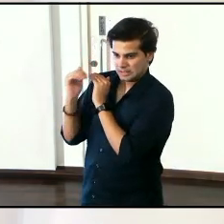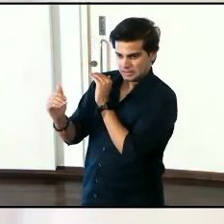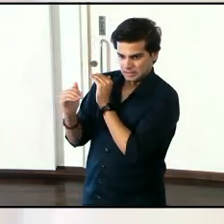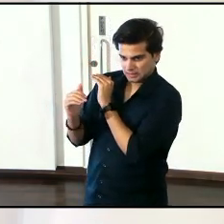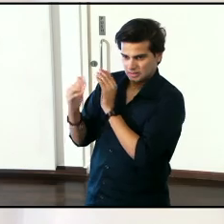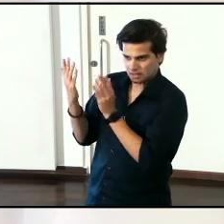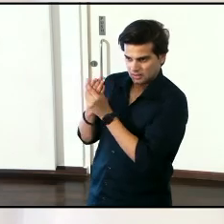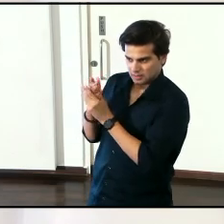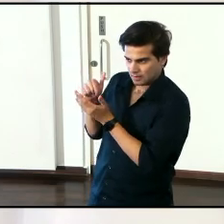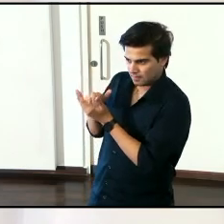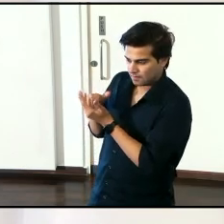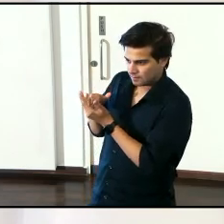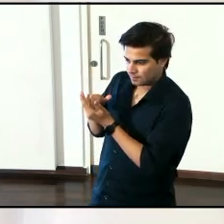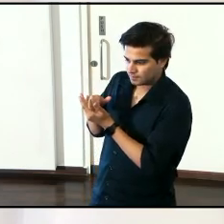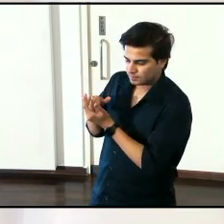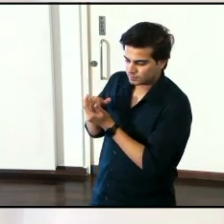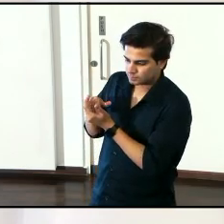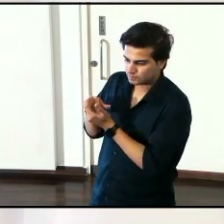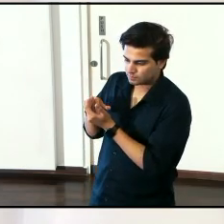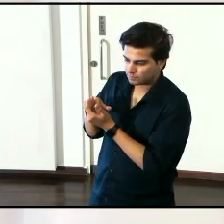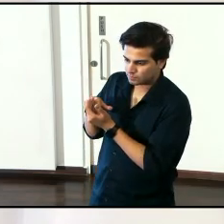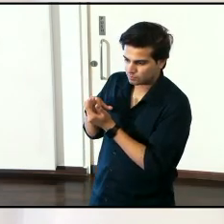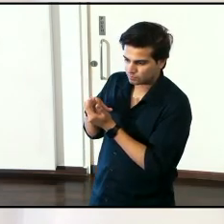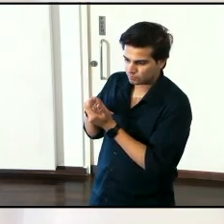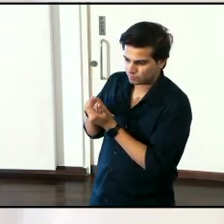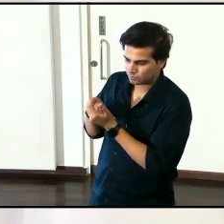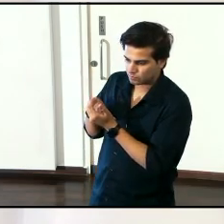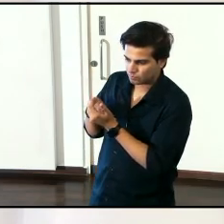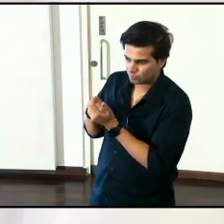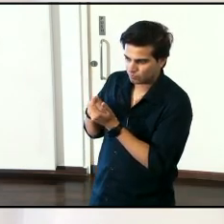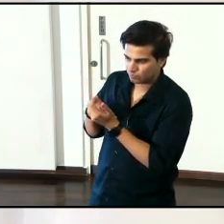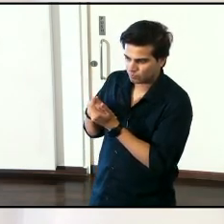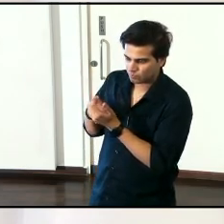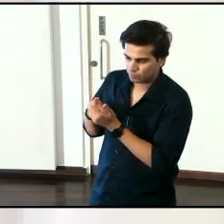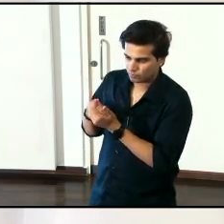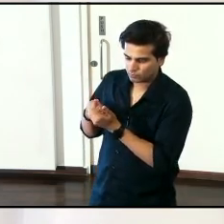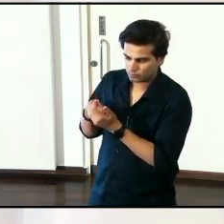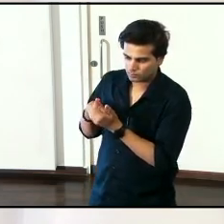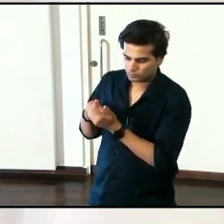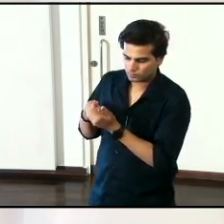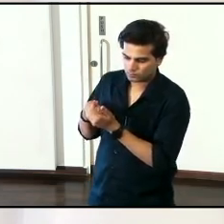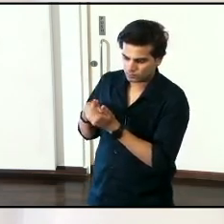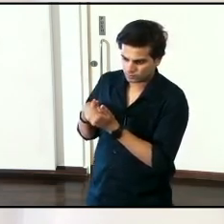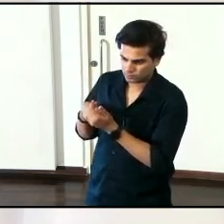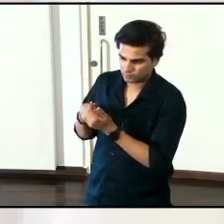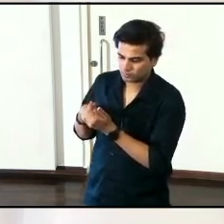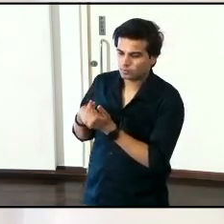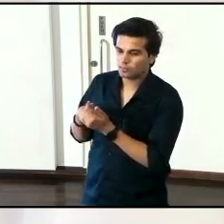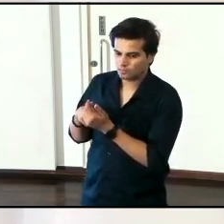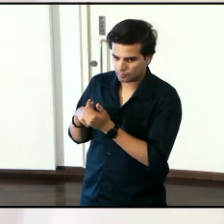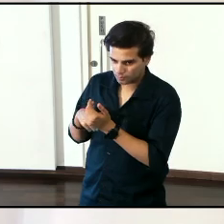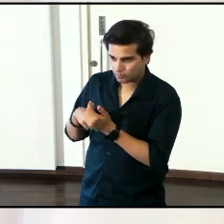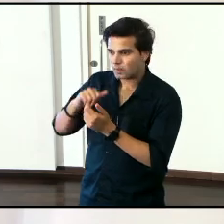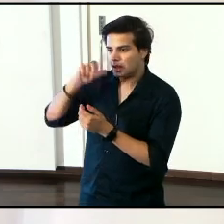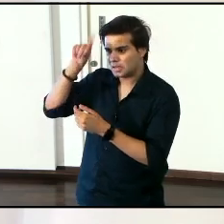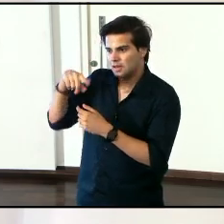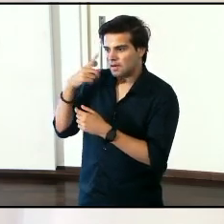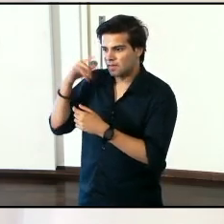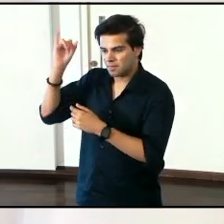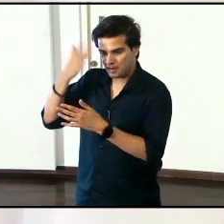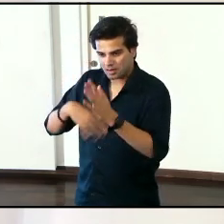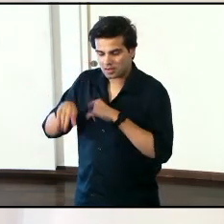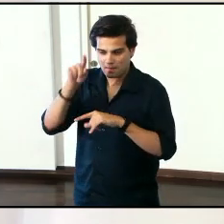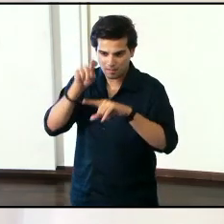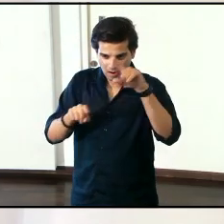are also an archive of the kind of varieties of Indian feminisms.